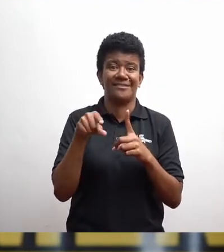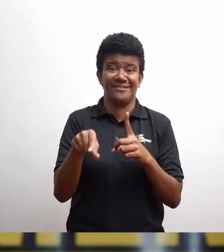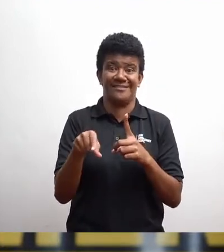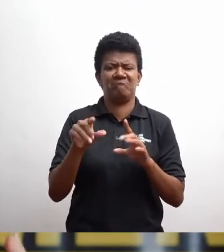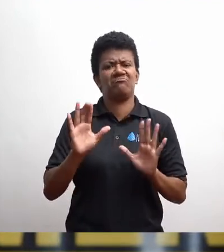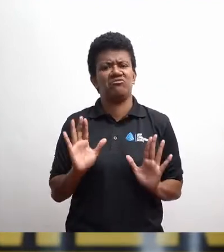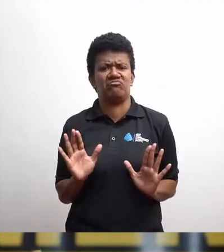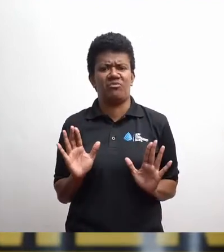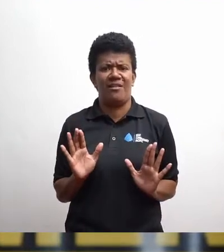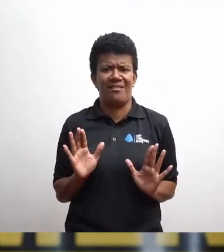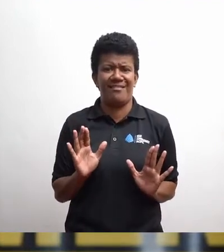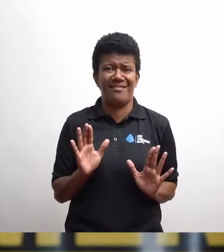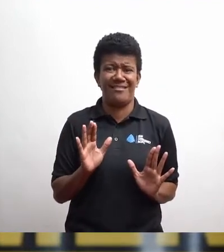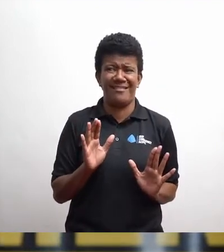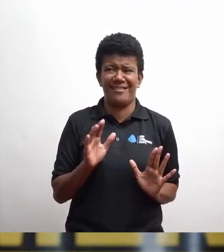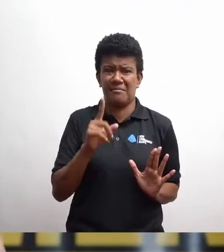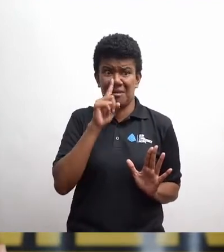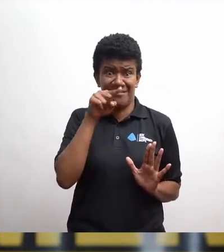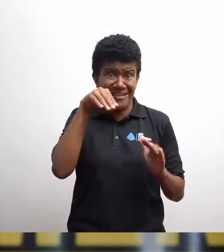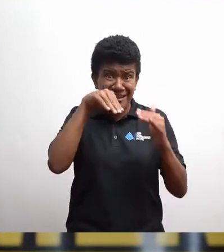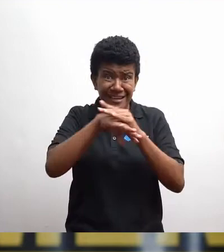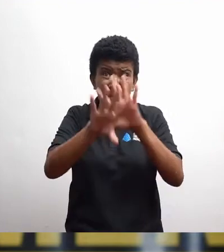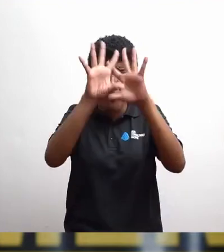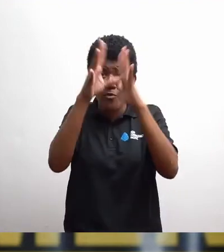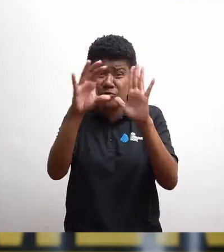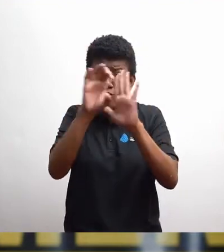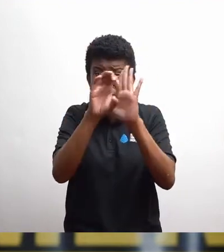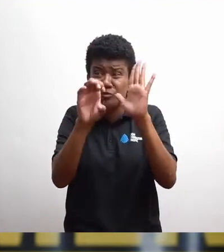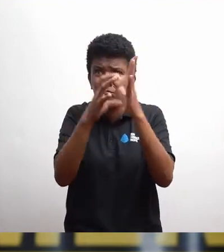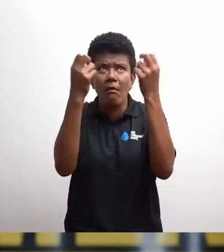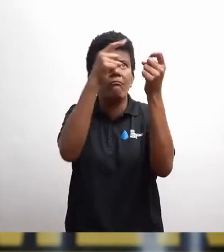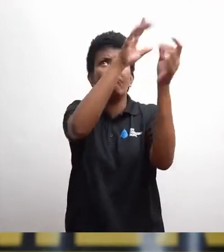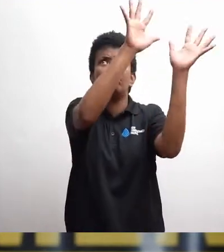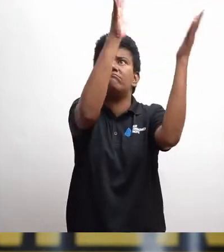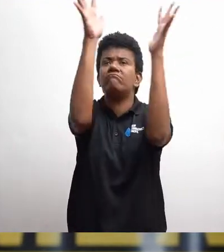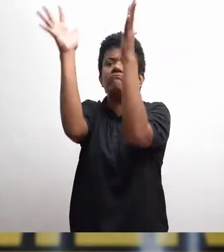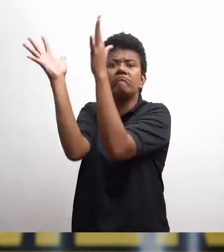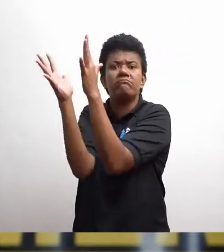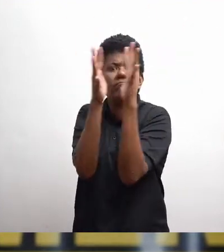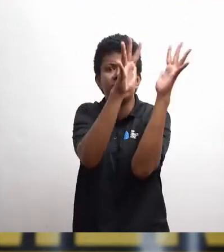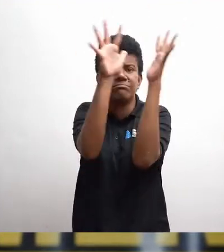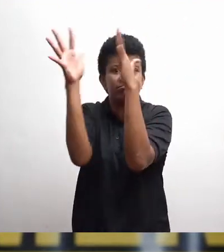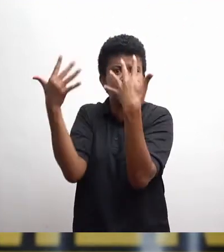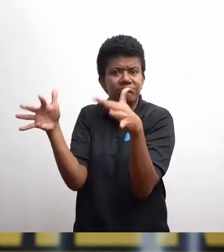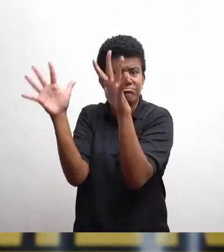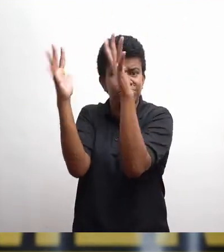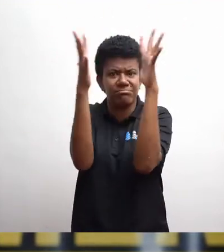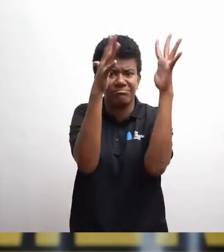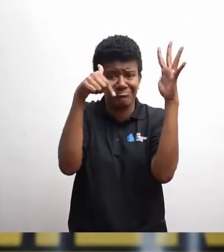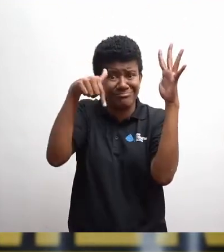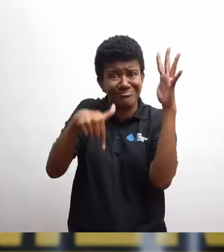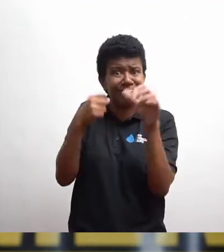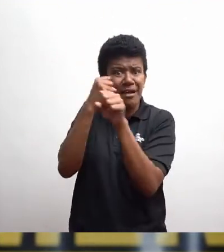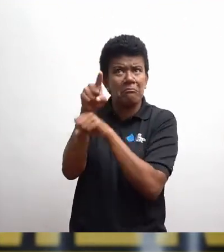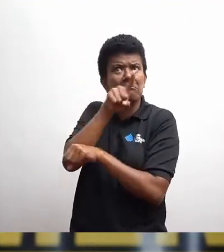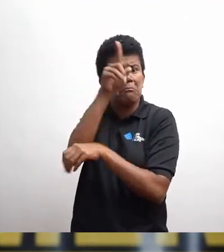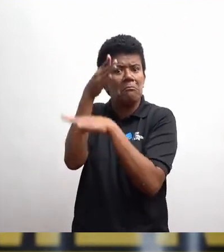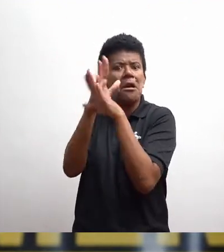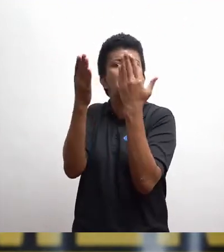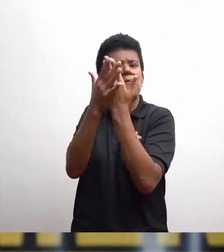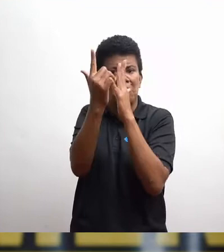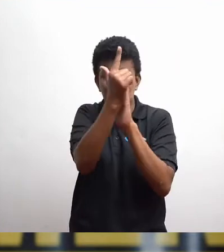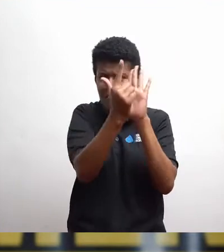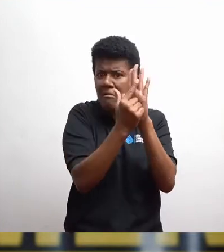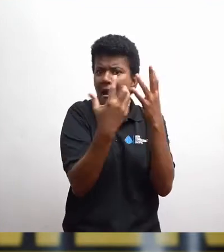world, that's a wonderful achievement. And it is an achievement of activists working with lawyers, working with government reps and others